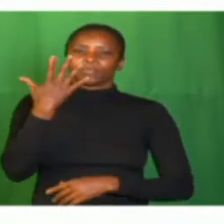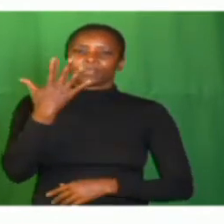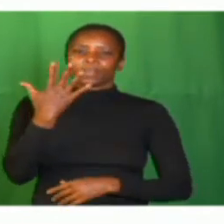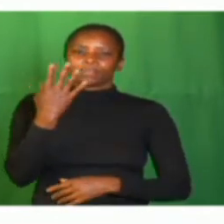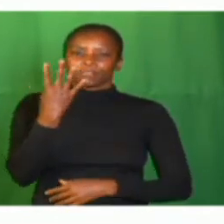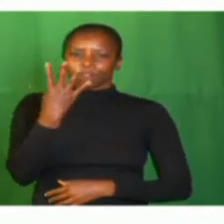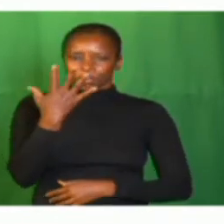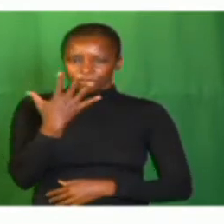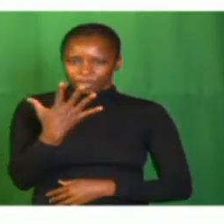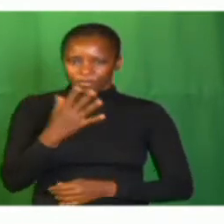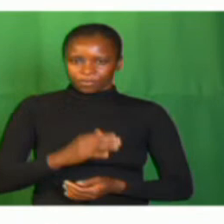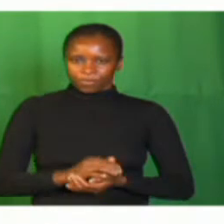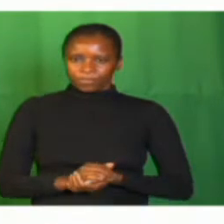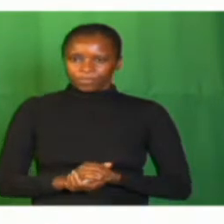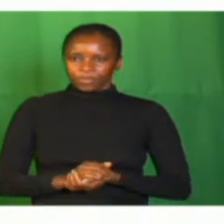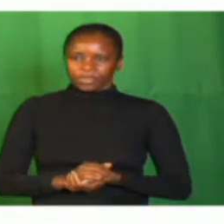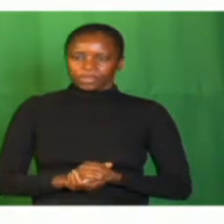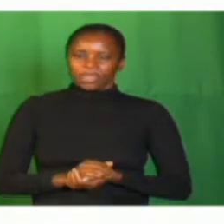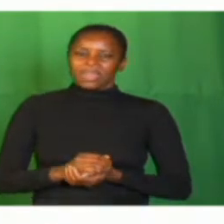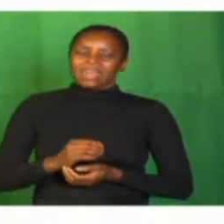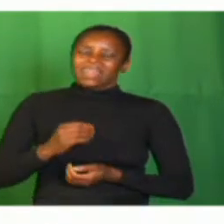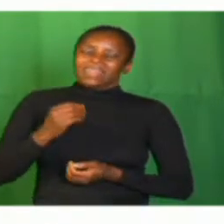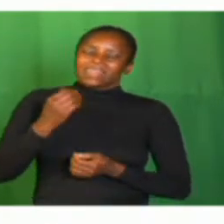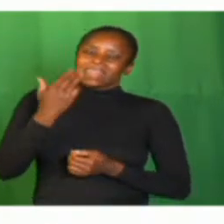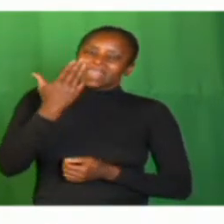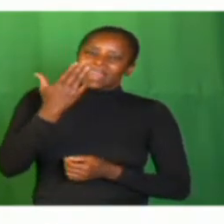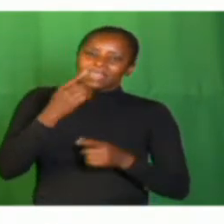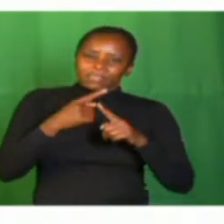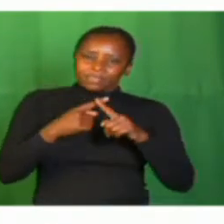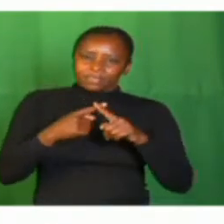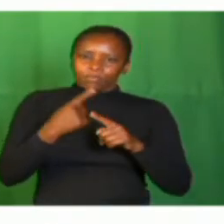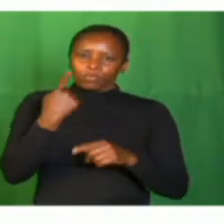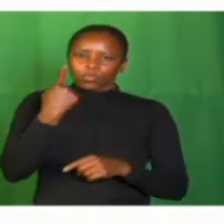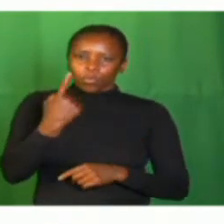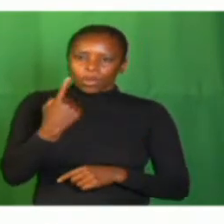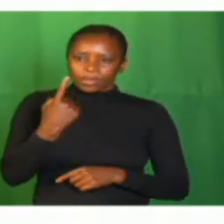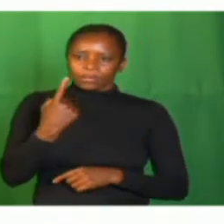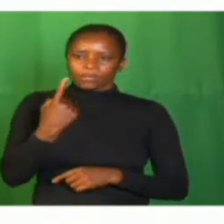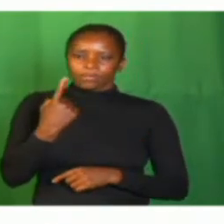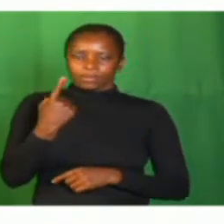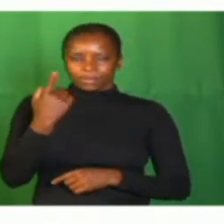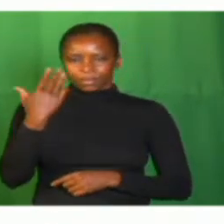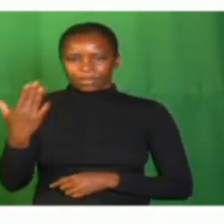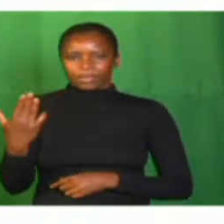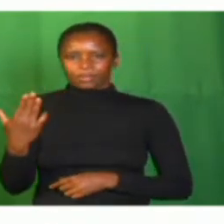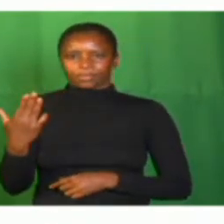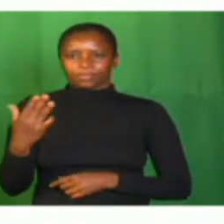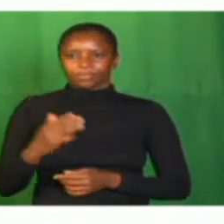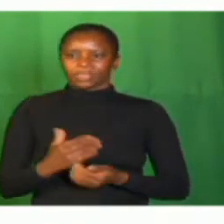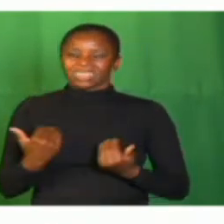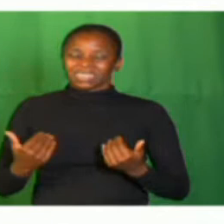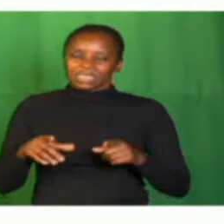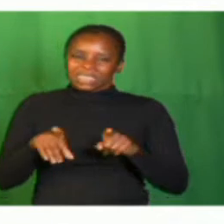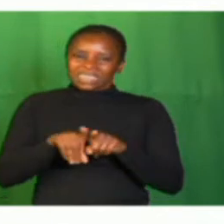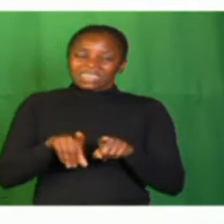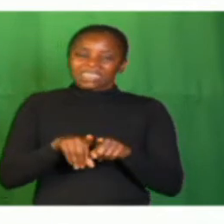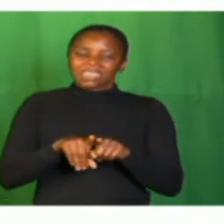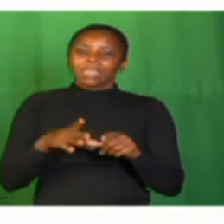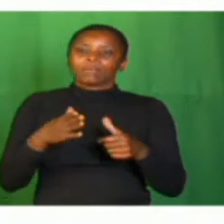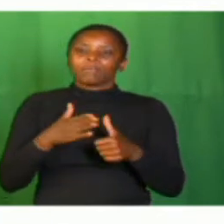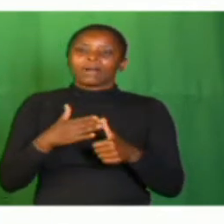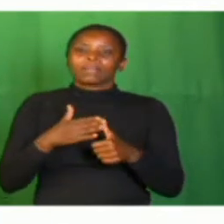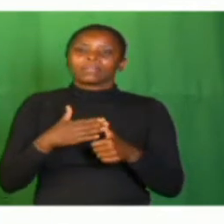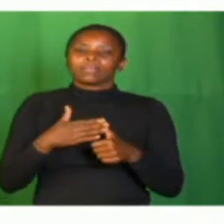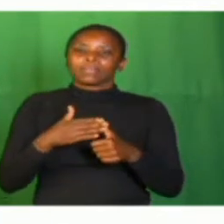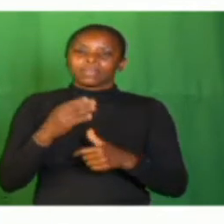we subtract. 9 times 1 is 9. Then we do the subtraction. And we still get the same answer, which